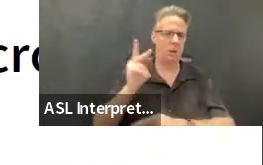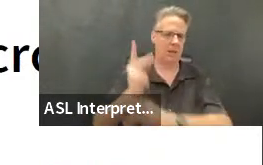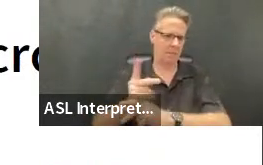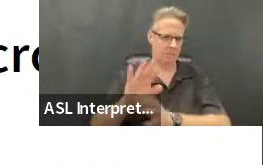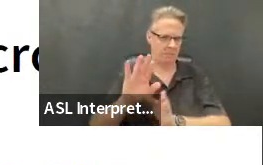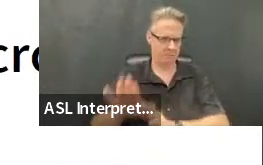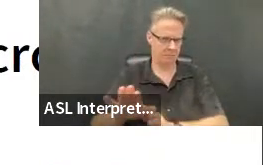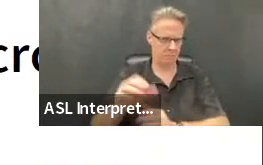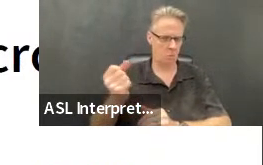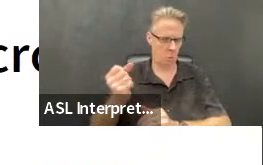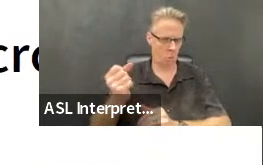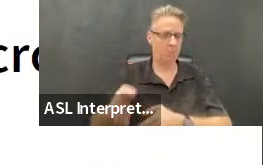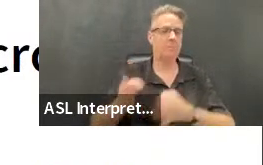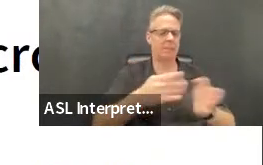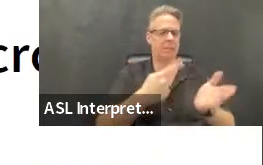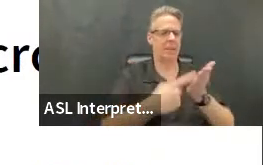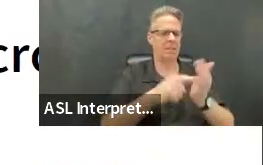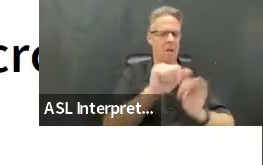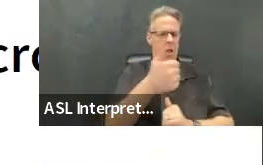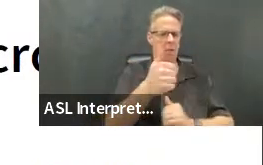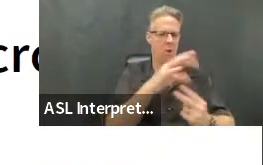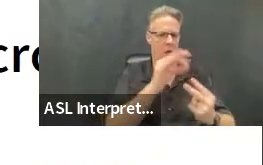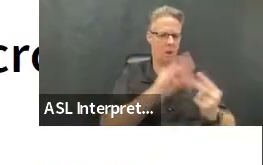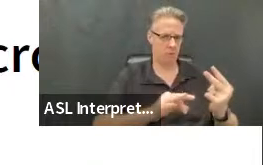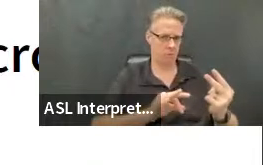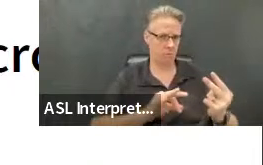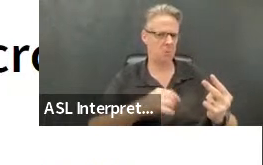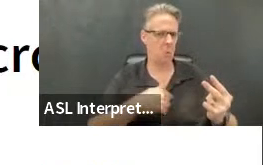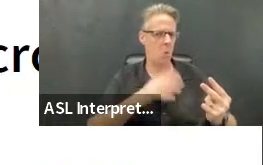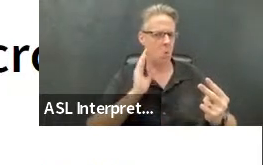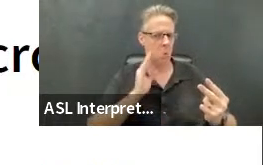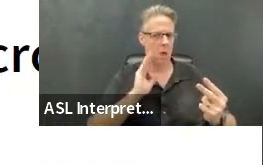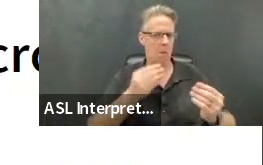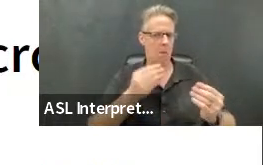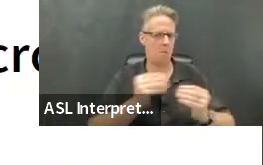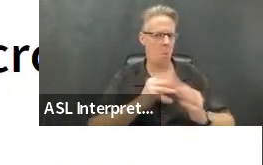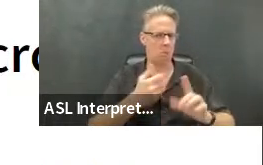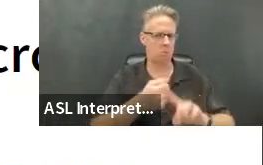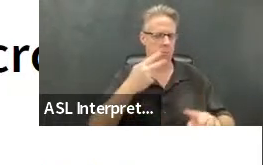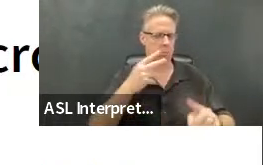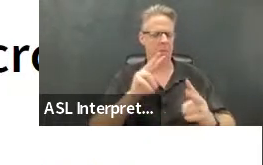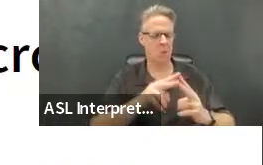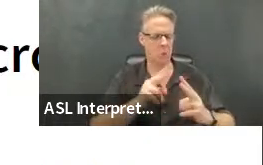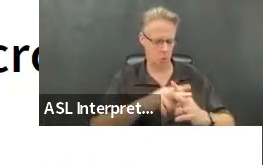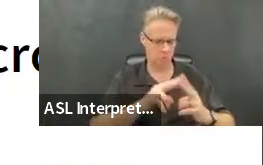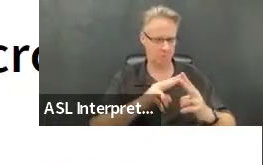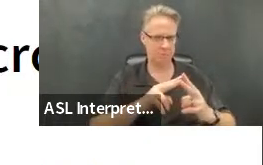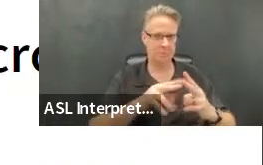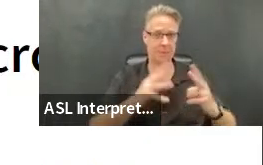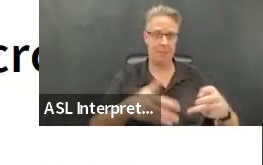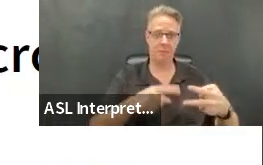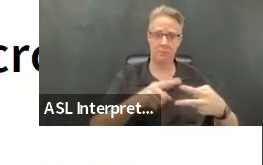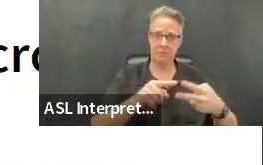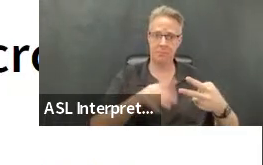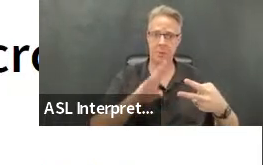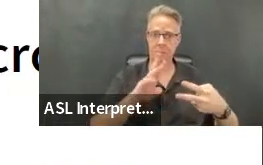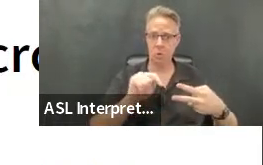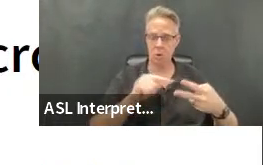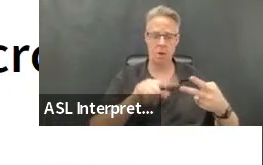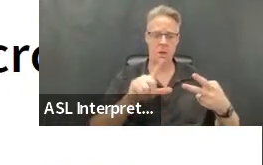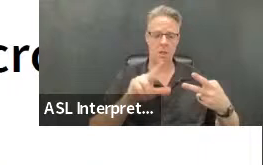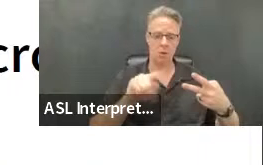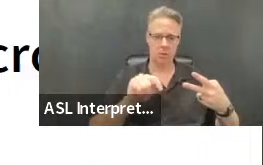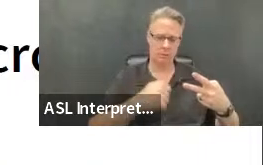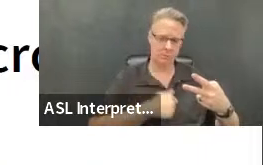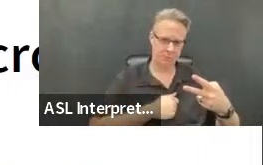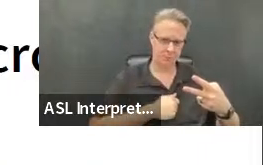And so then, if that makes sense, and of course we'll talk about that in more detail, then that sort of leaves us with two options, which are BRT and